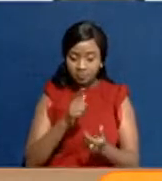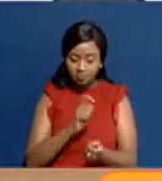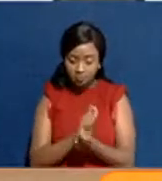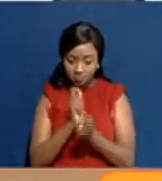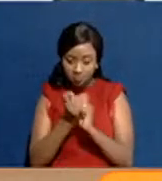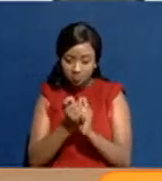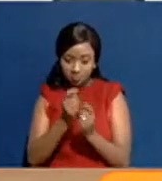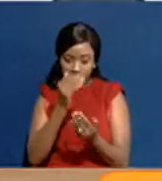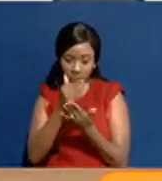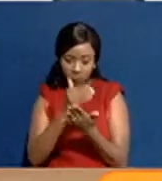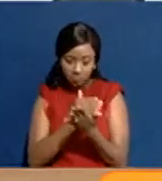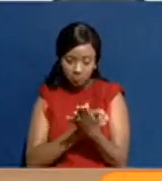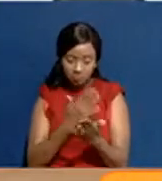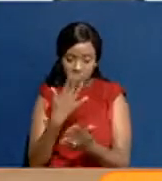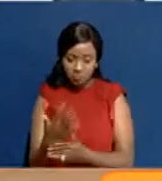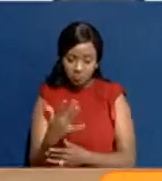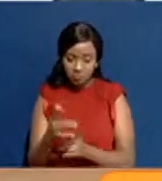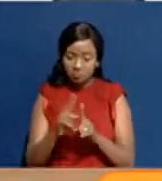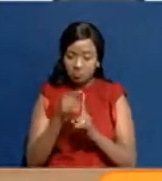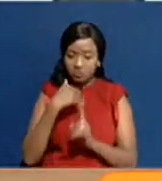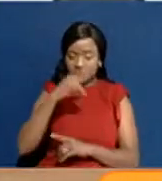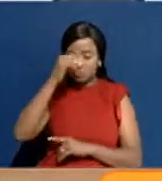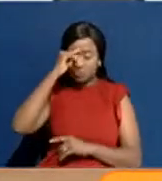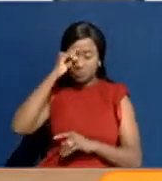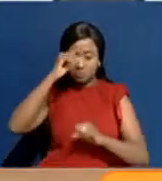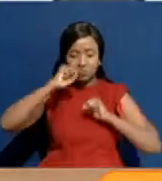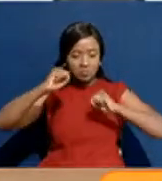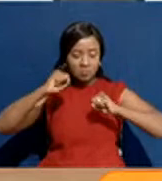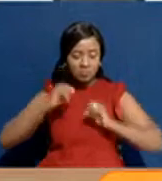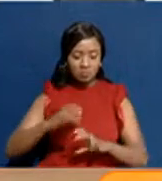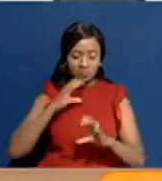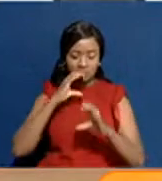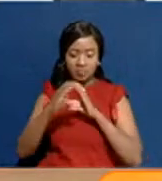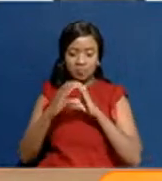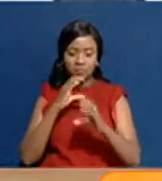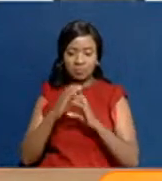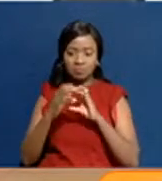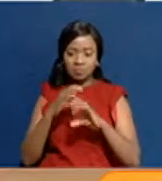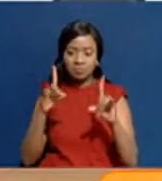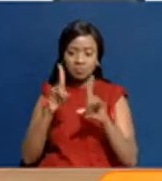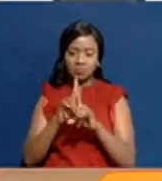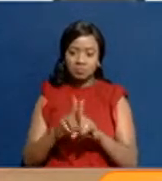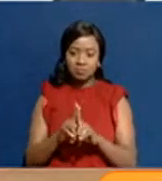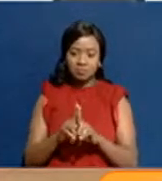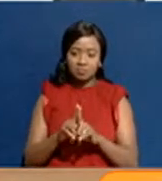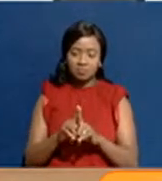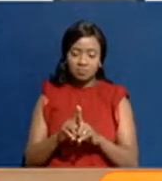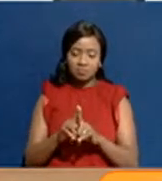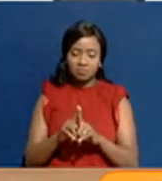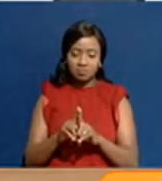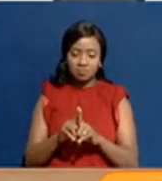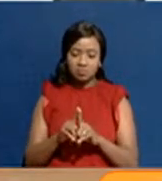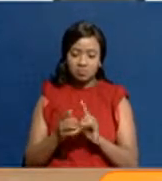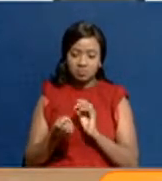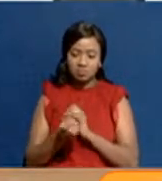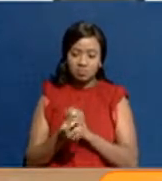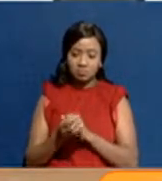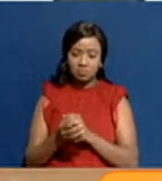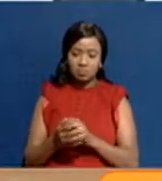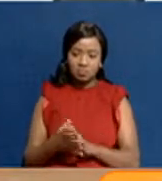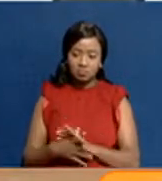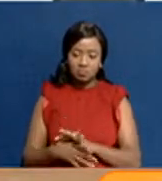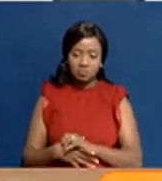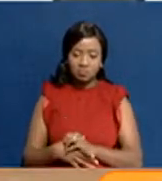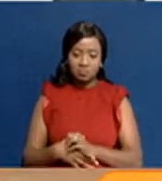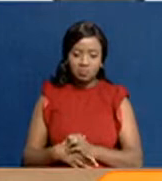yeah. and you have a government officer writing and communicating as narrated nicely by some,